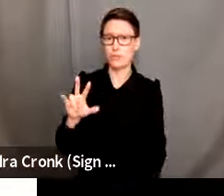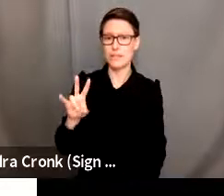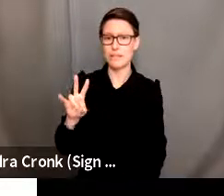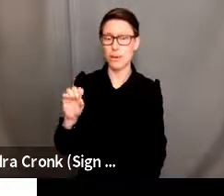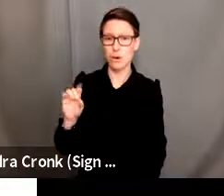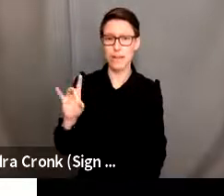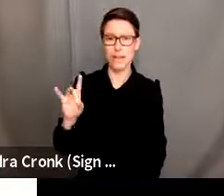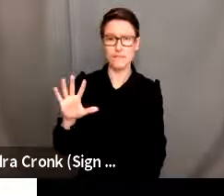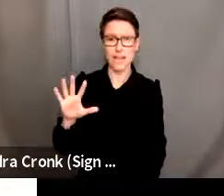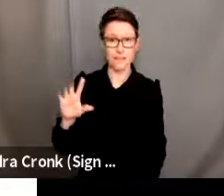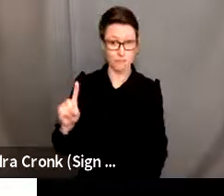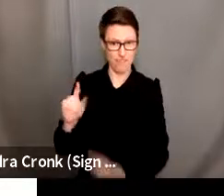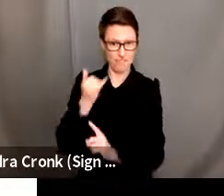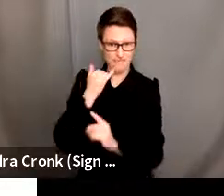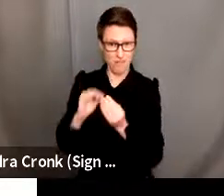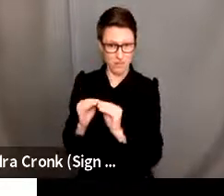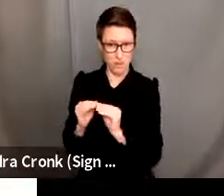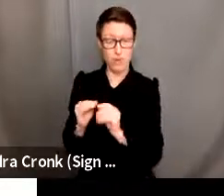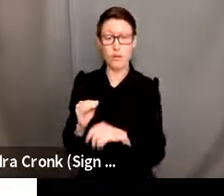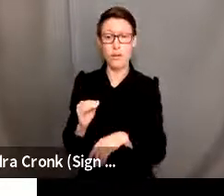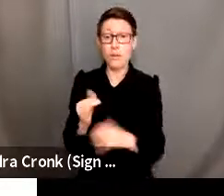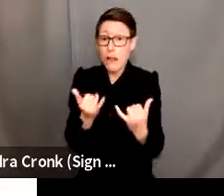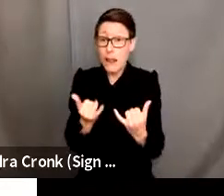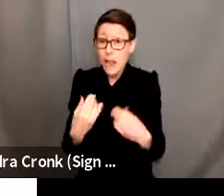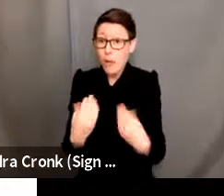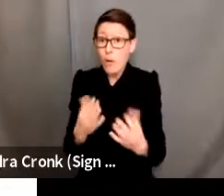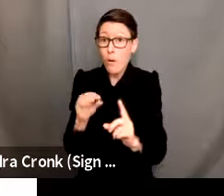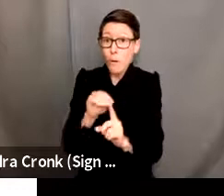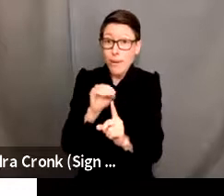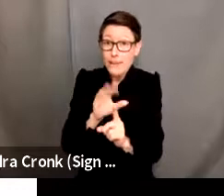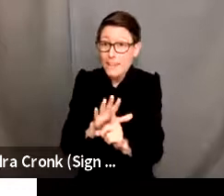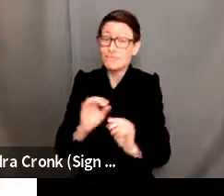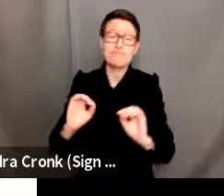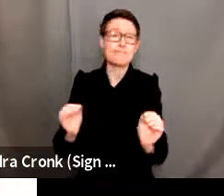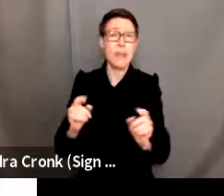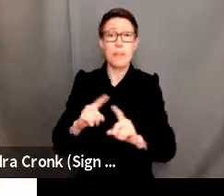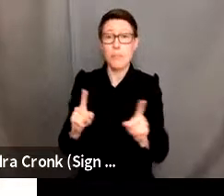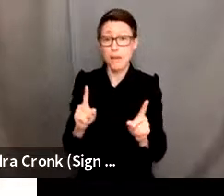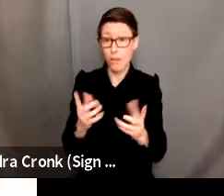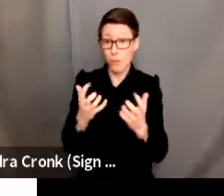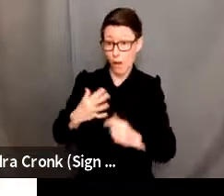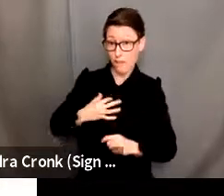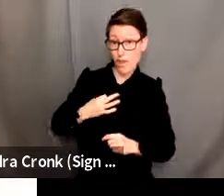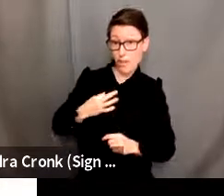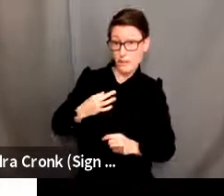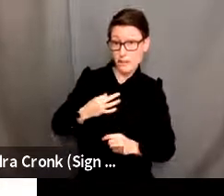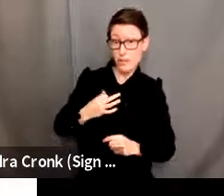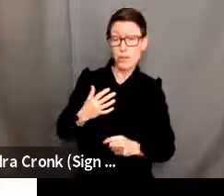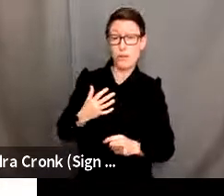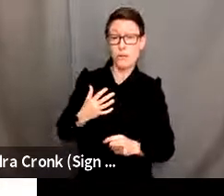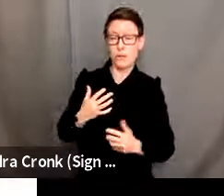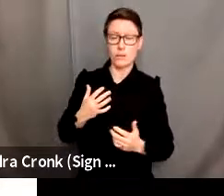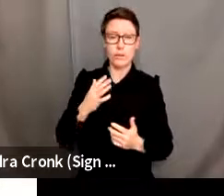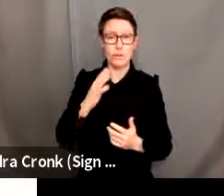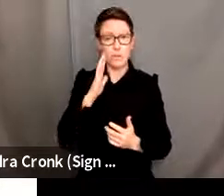559-237-0851. We are not holding any orientations at this time, but if you would like to volunteer with us, we are holding one-on-one